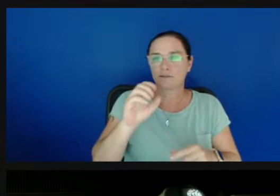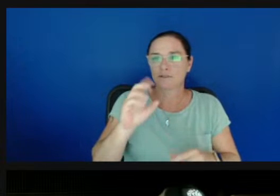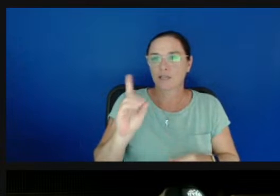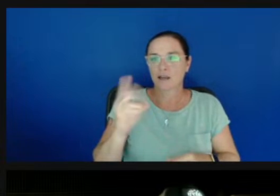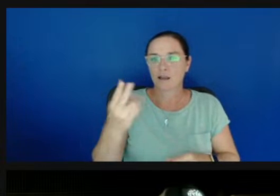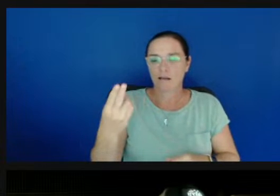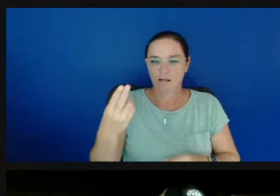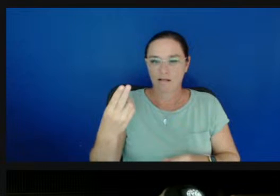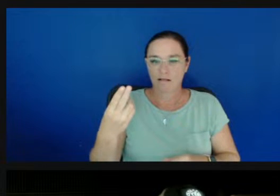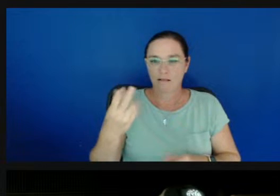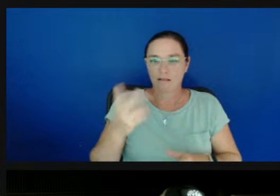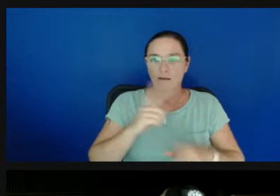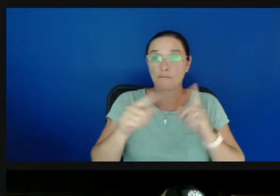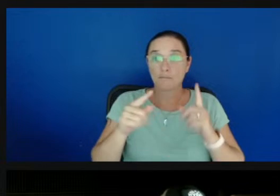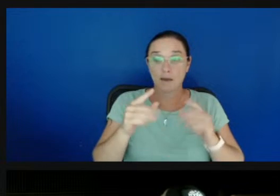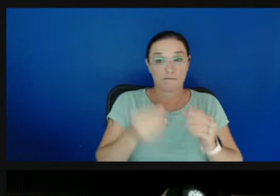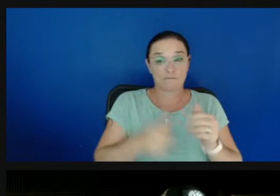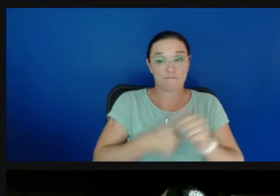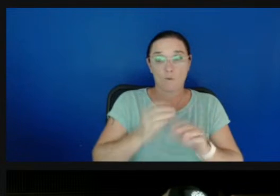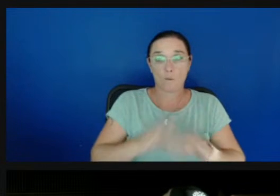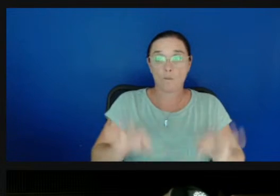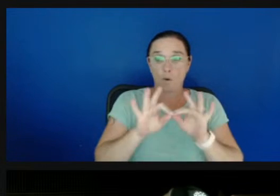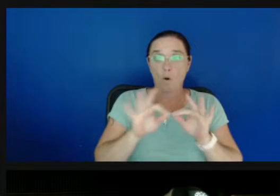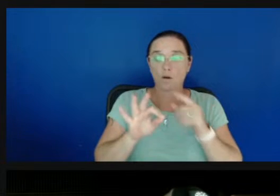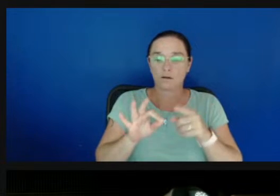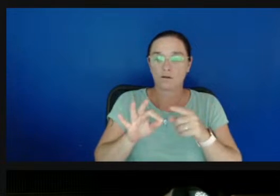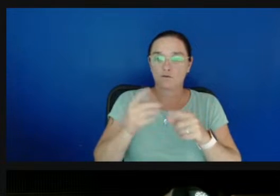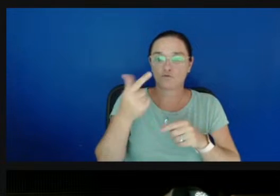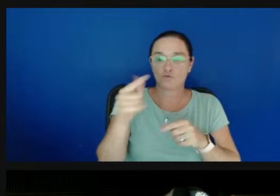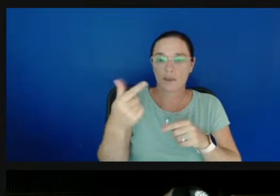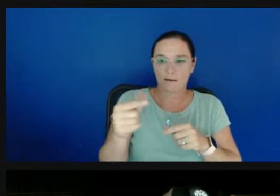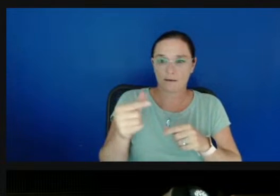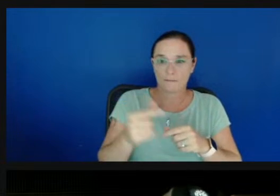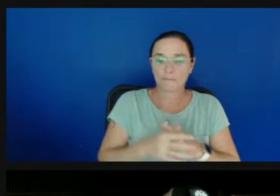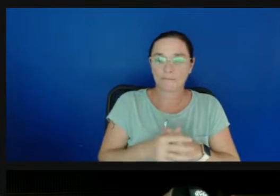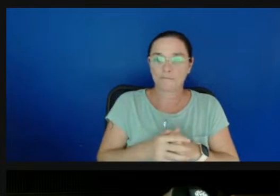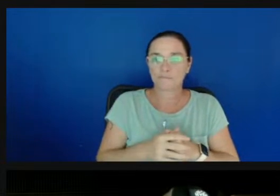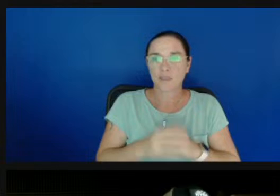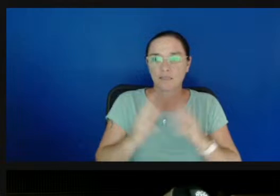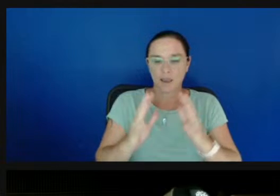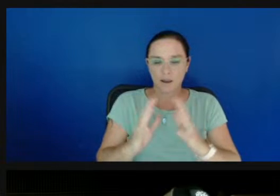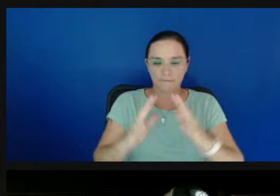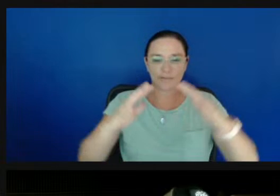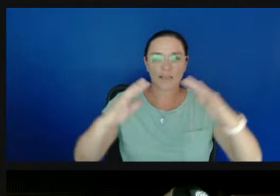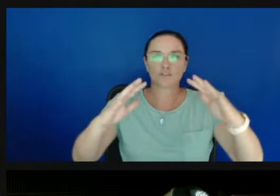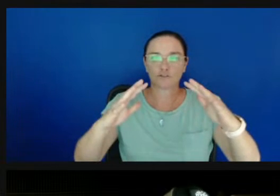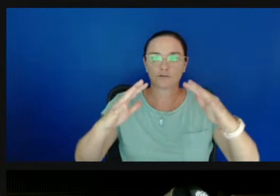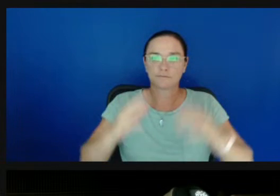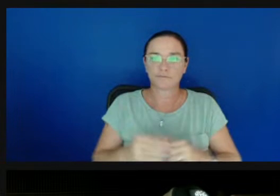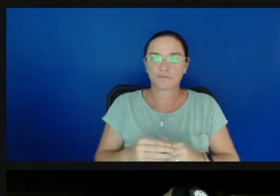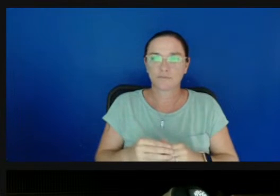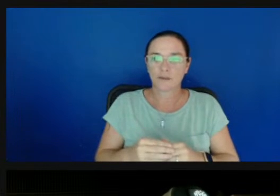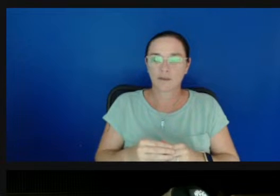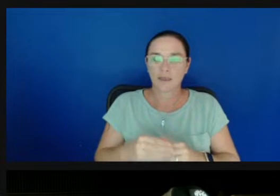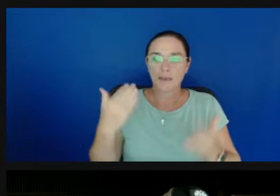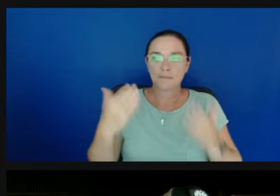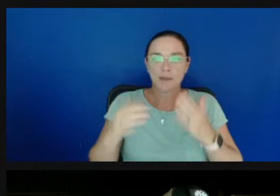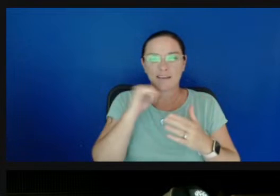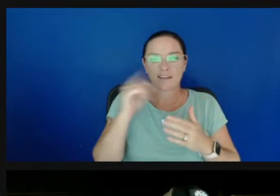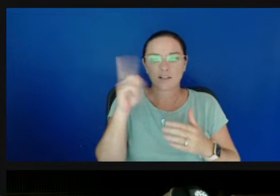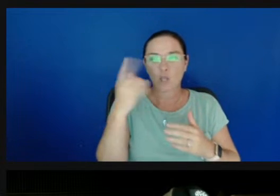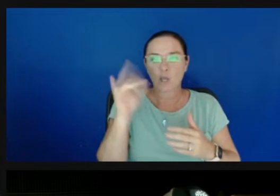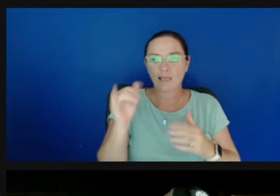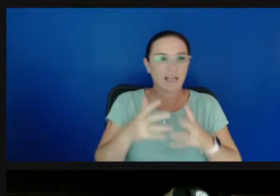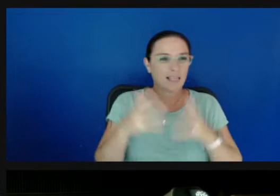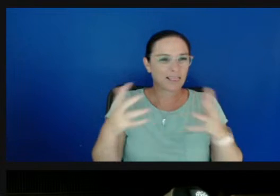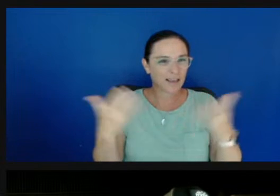is this green one, since that's closer to the station, and it's still showing inflation as well. It maybe doesn't look like quite as much in this graph, but you got to